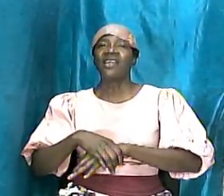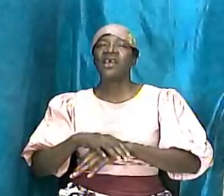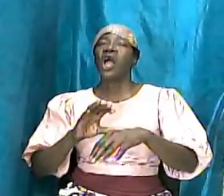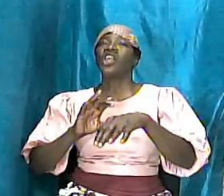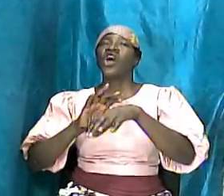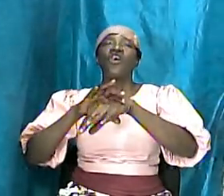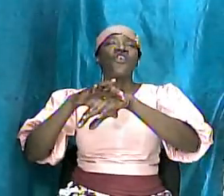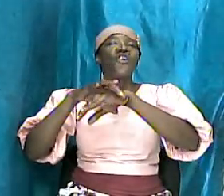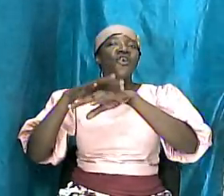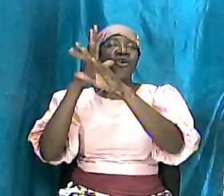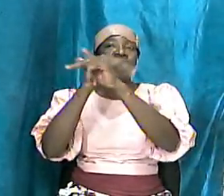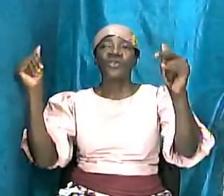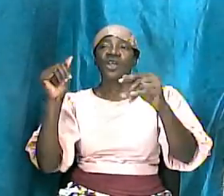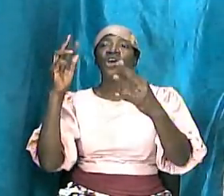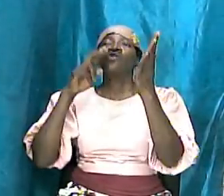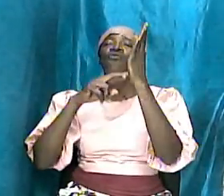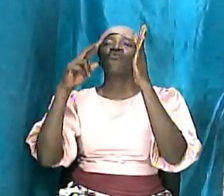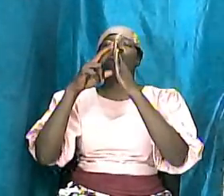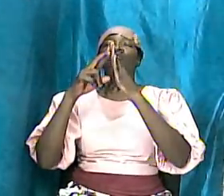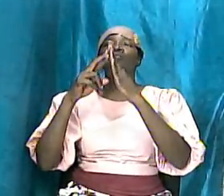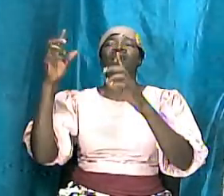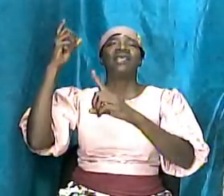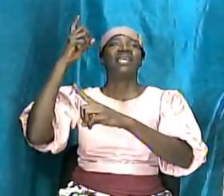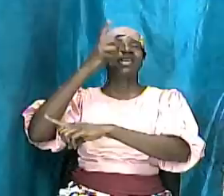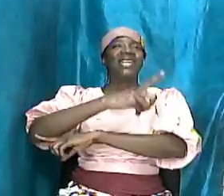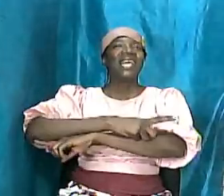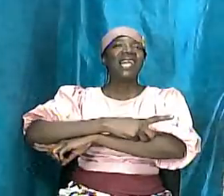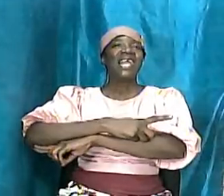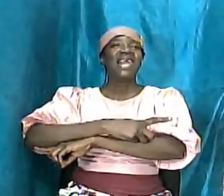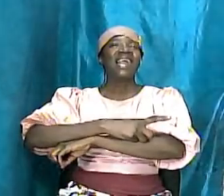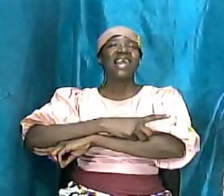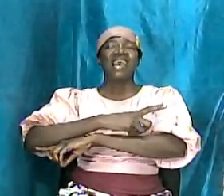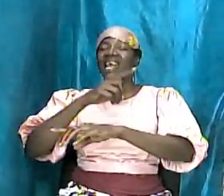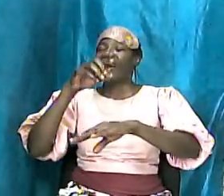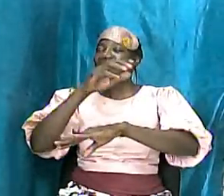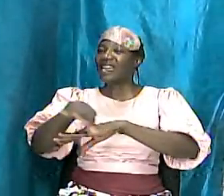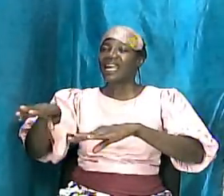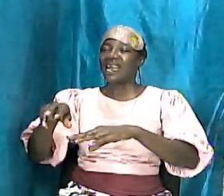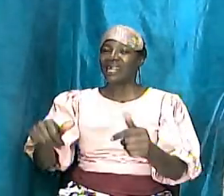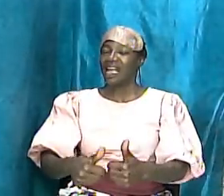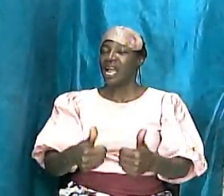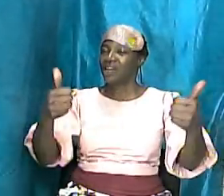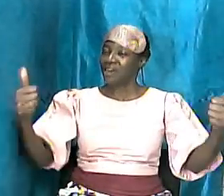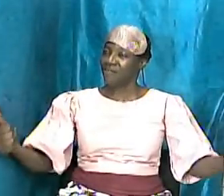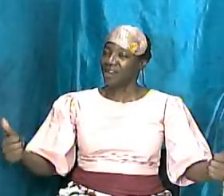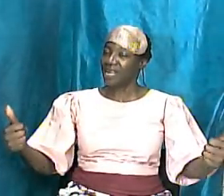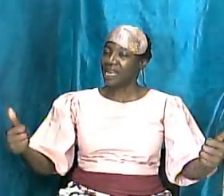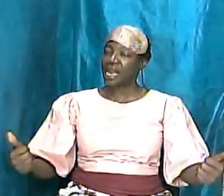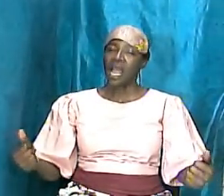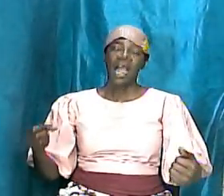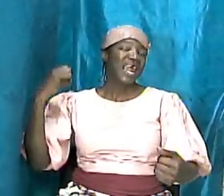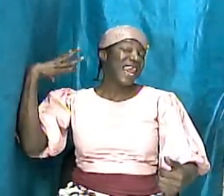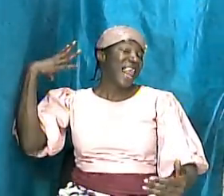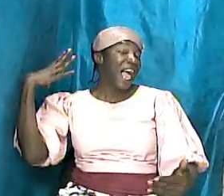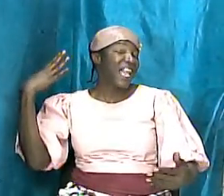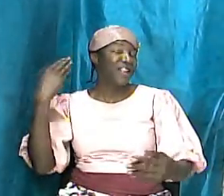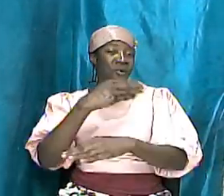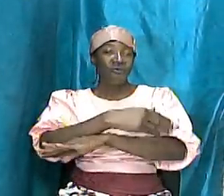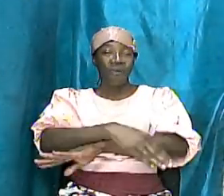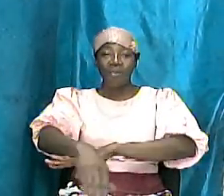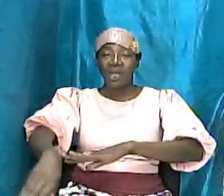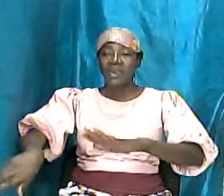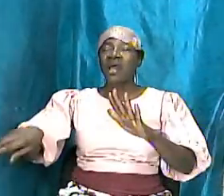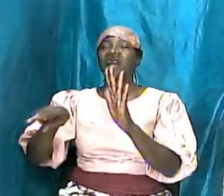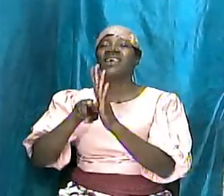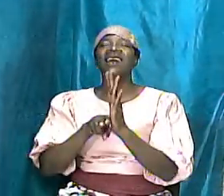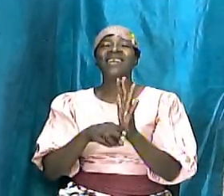day and over the night and to divide the light from the darkness. And God